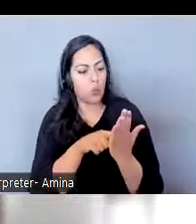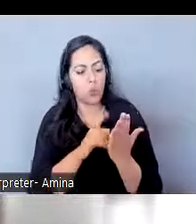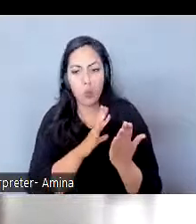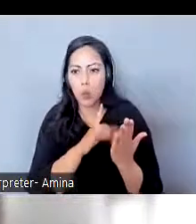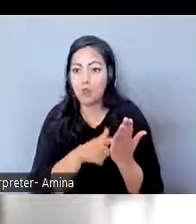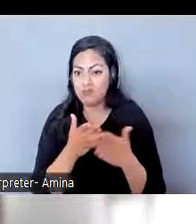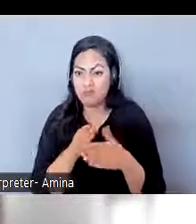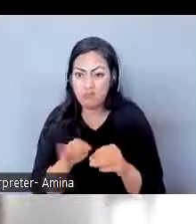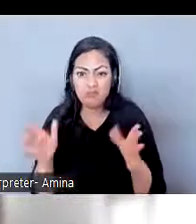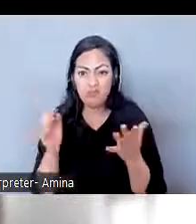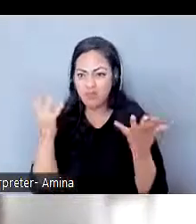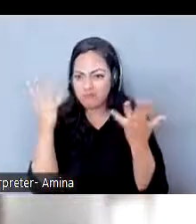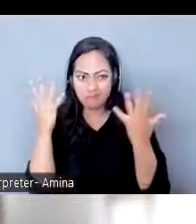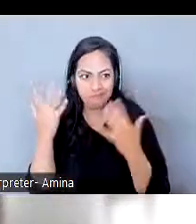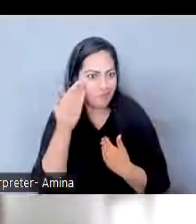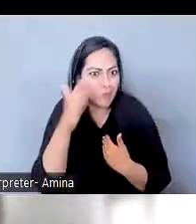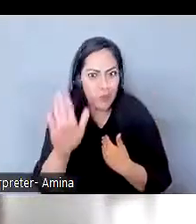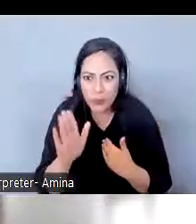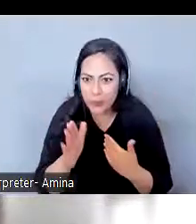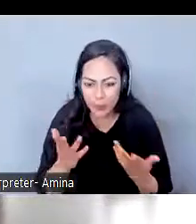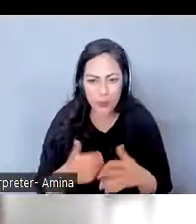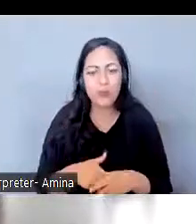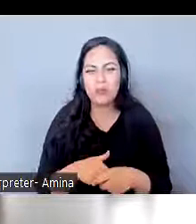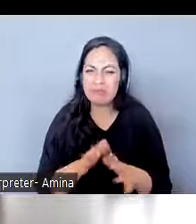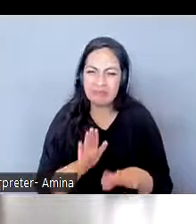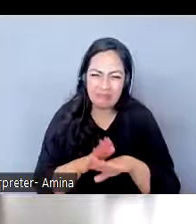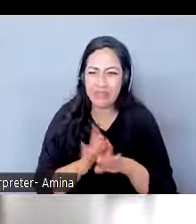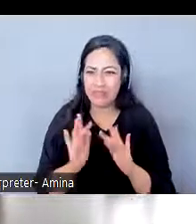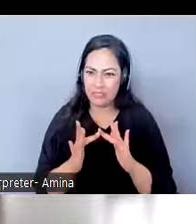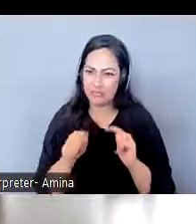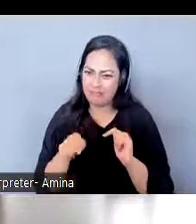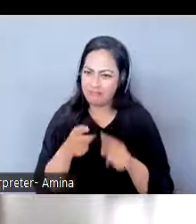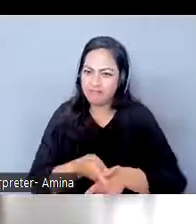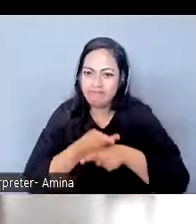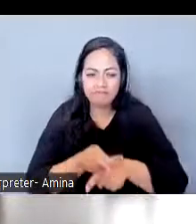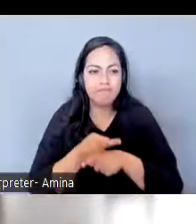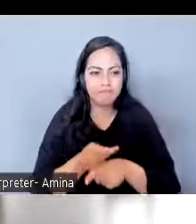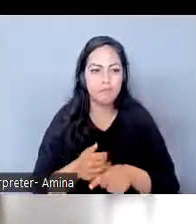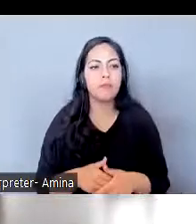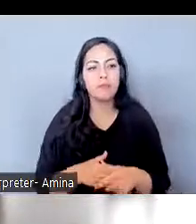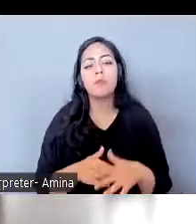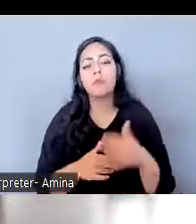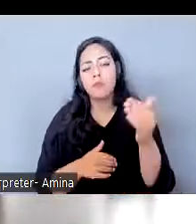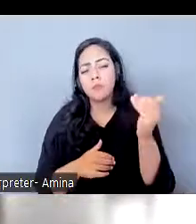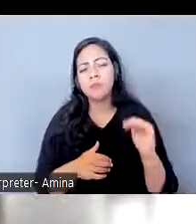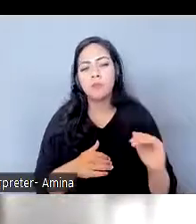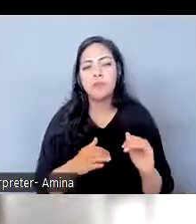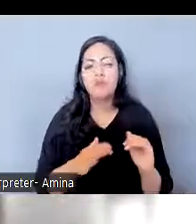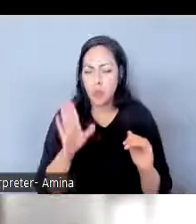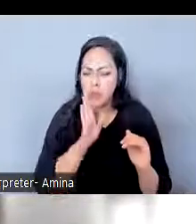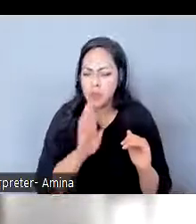not recommended. You're obviously going to ask specific questions. So you're going to ask,